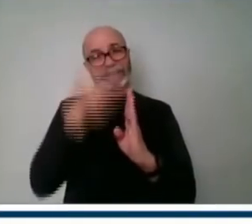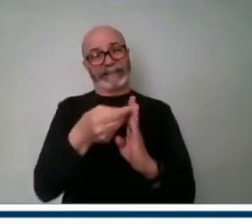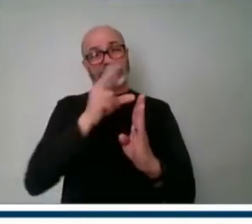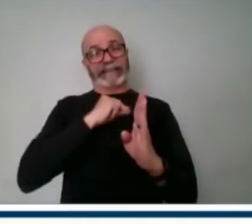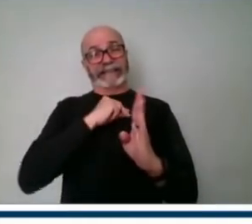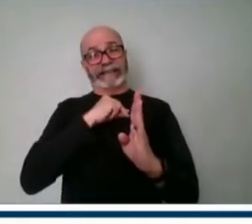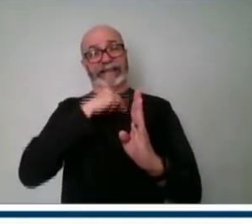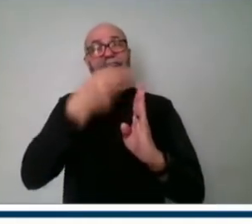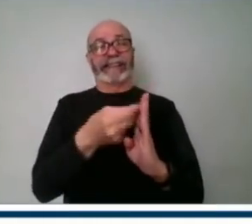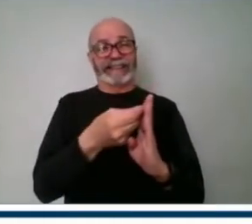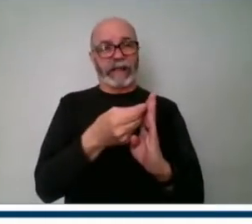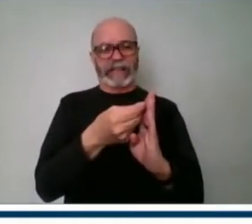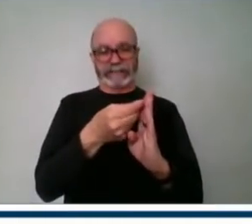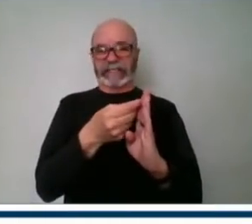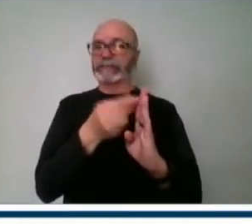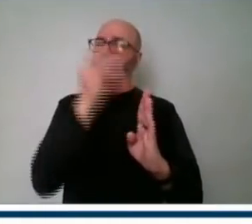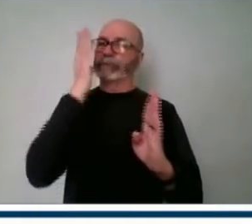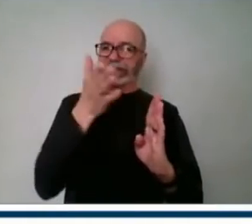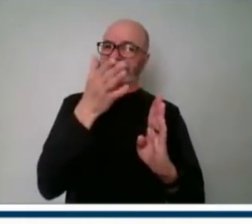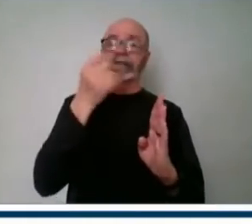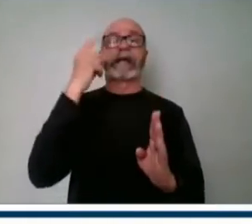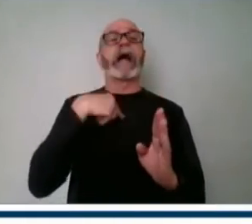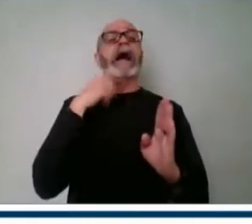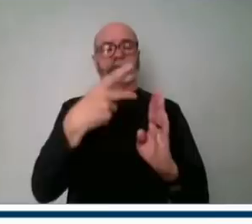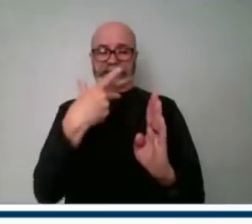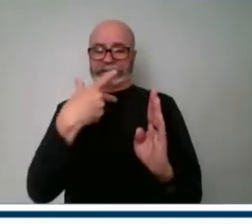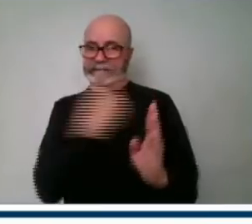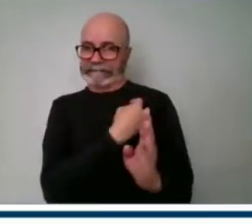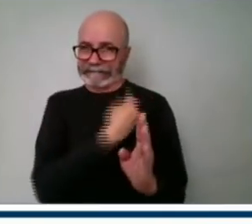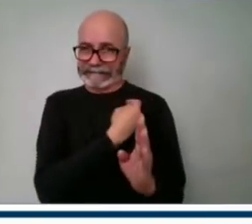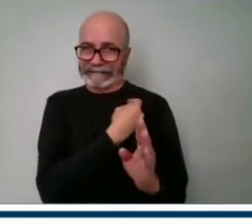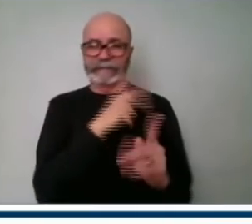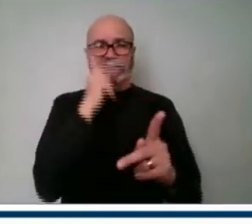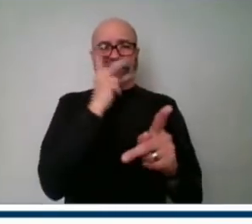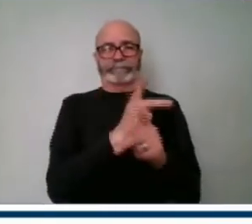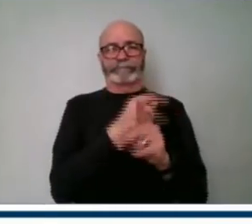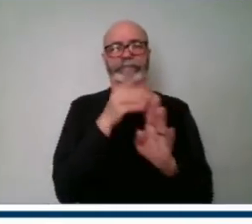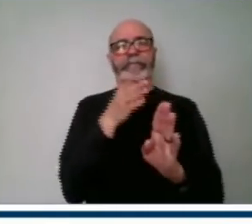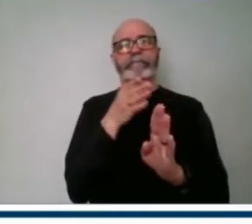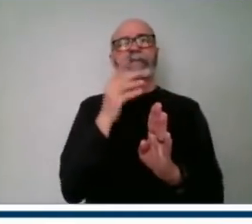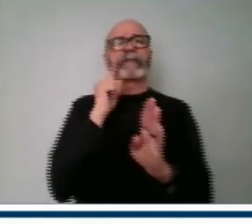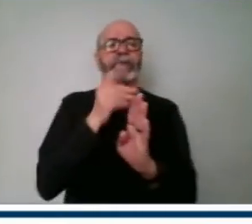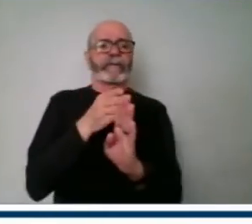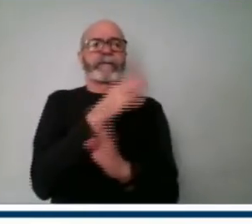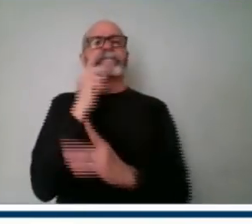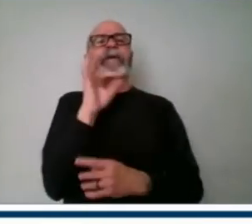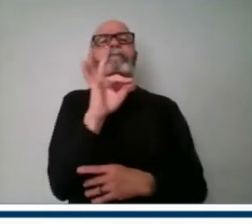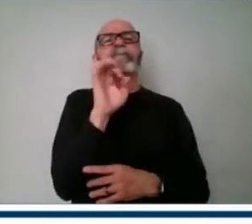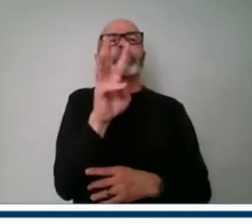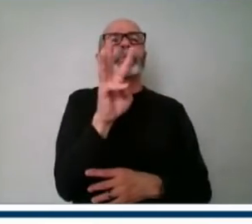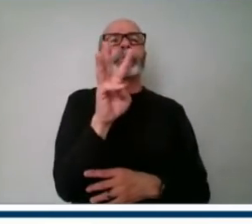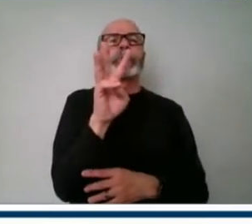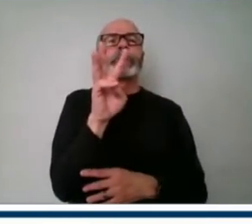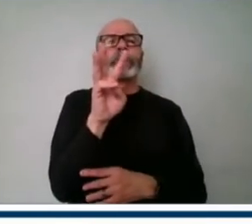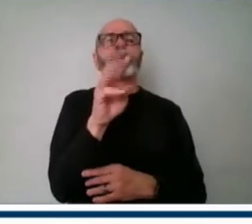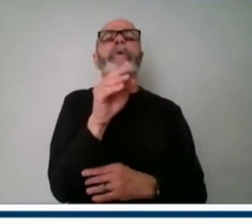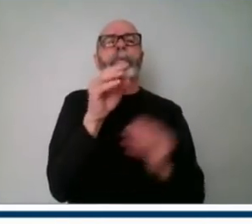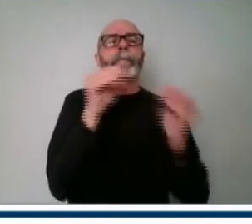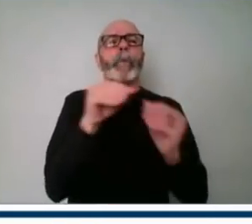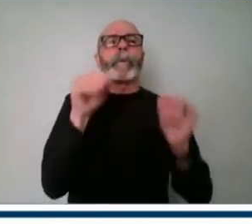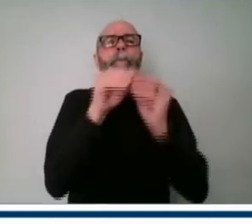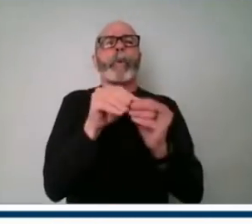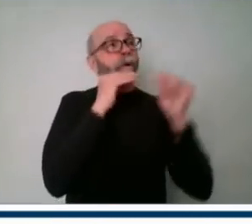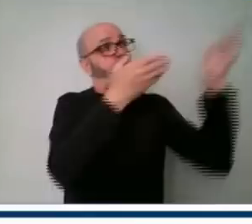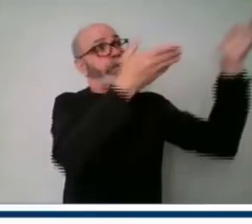the preferred vaccine, mRNA, in the next few weeks. We have a few minutes left, so we'll come back to the room for one